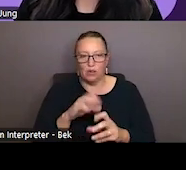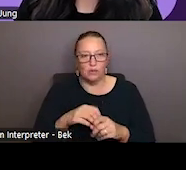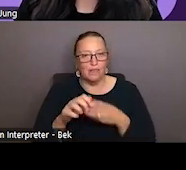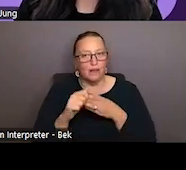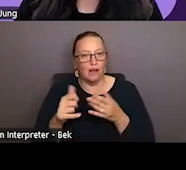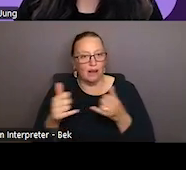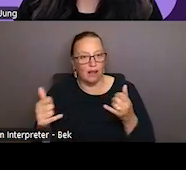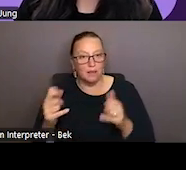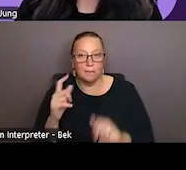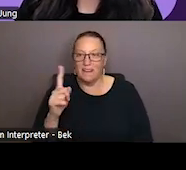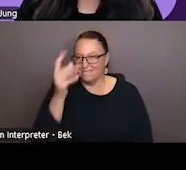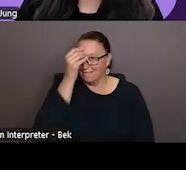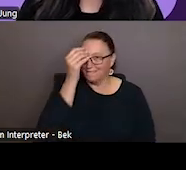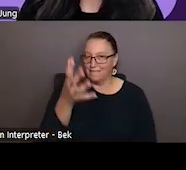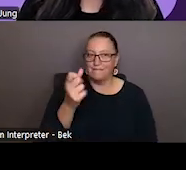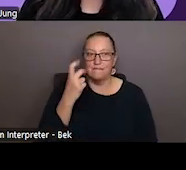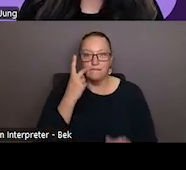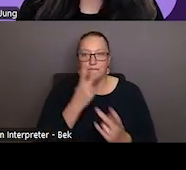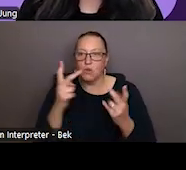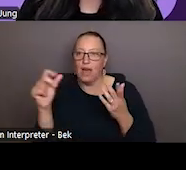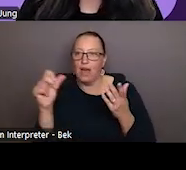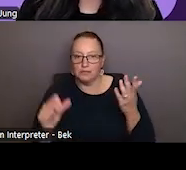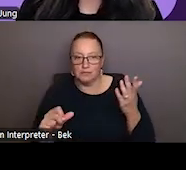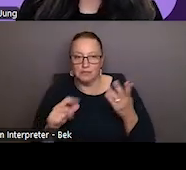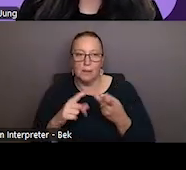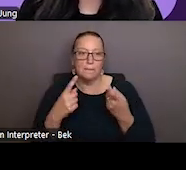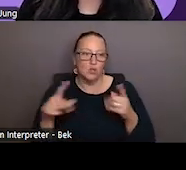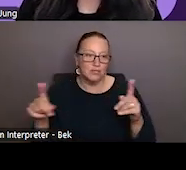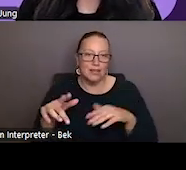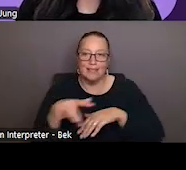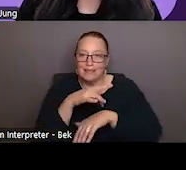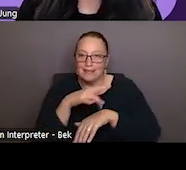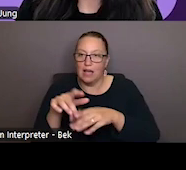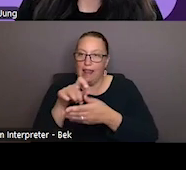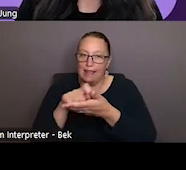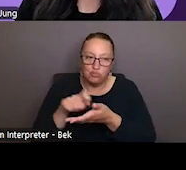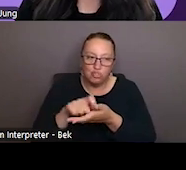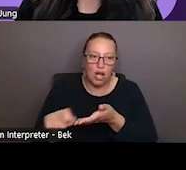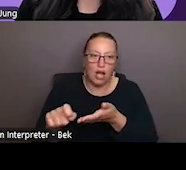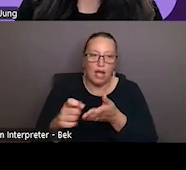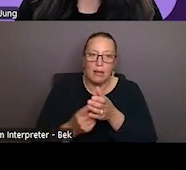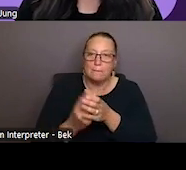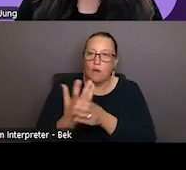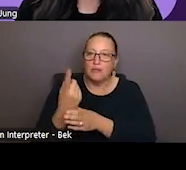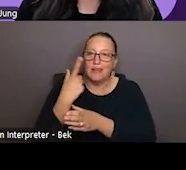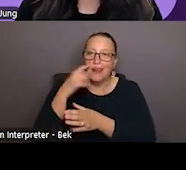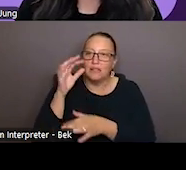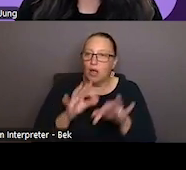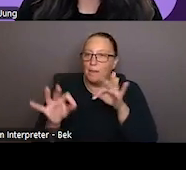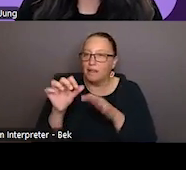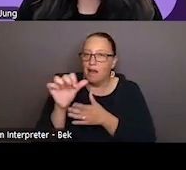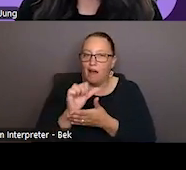for reference, they are visual arts, music, theatre, literature, emerging and experimental